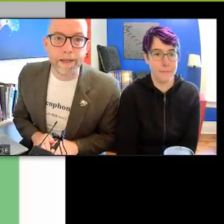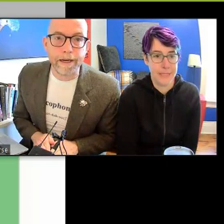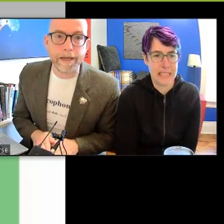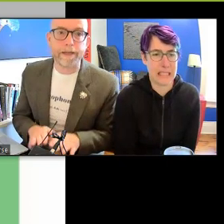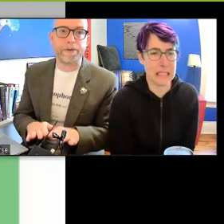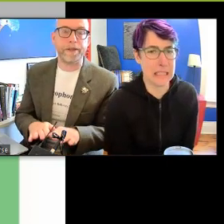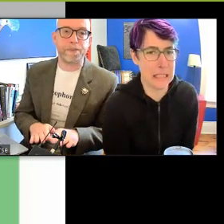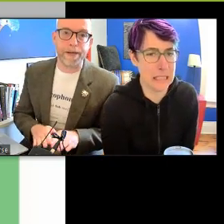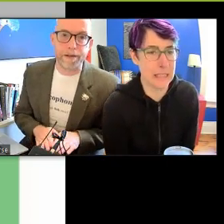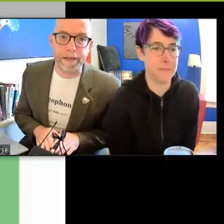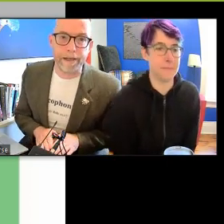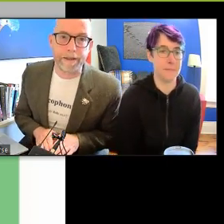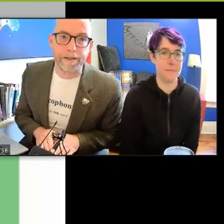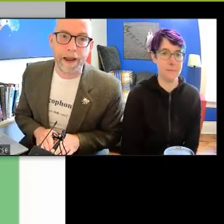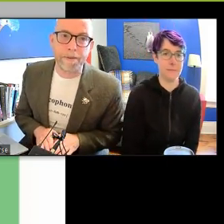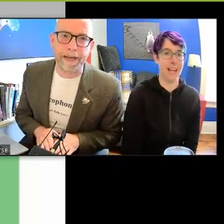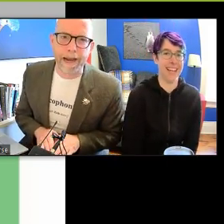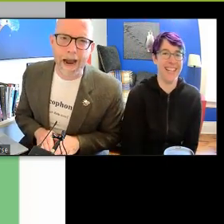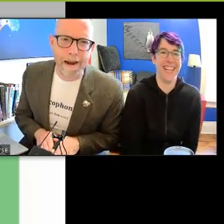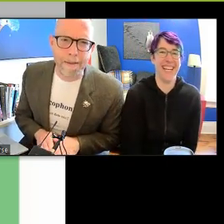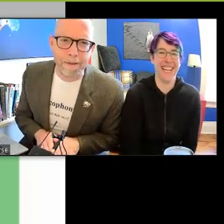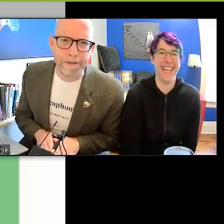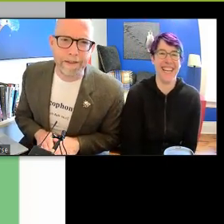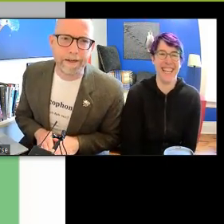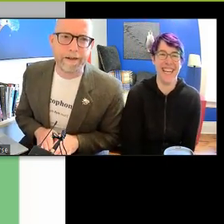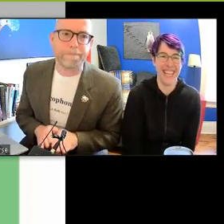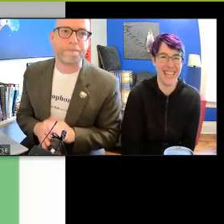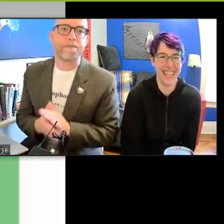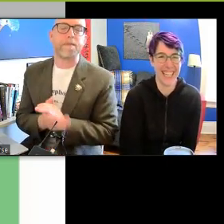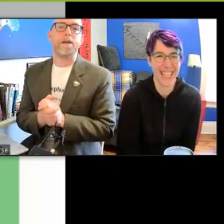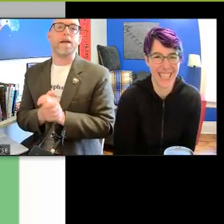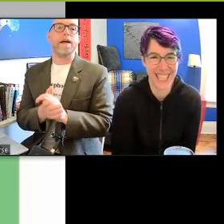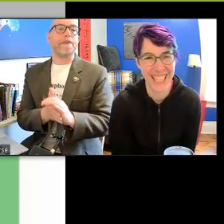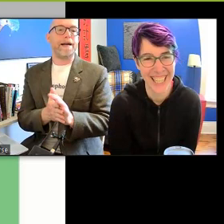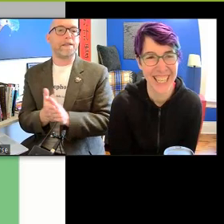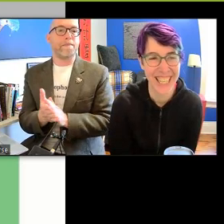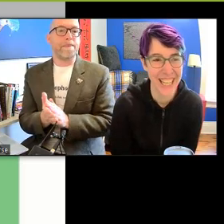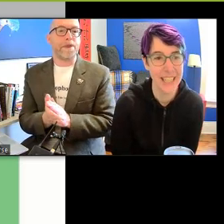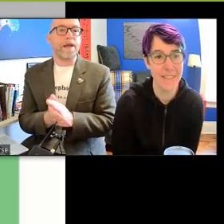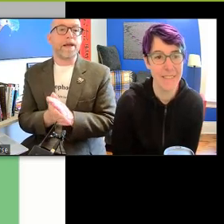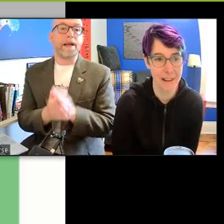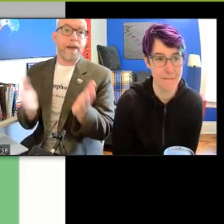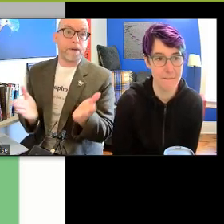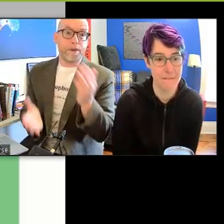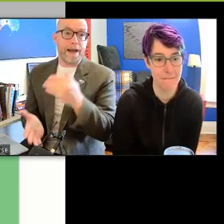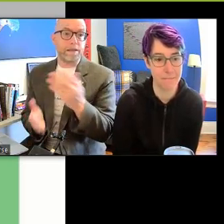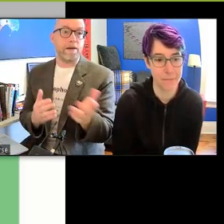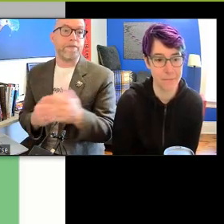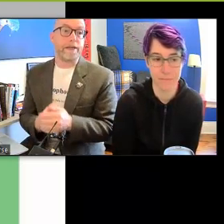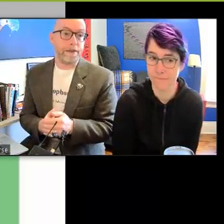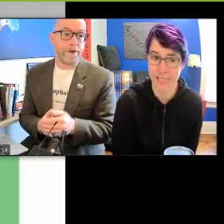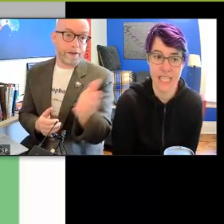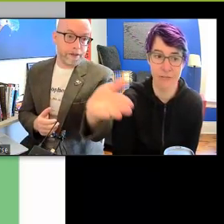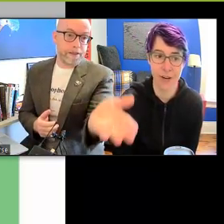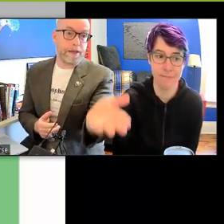to lean in and doing the sprinter lean at the tape to be like, I am almost here. And that's the mammoth. Now, mammoth and mastodon,